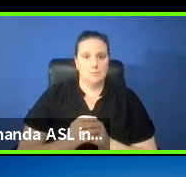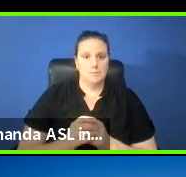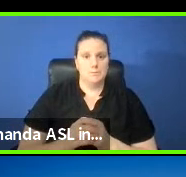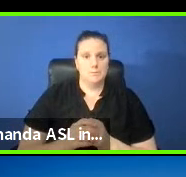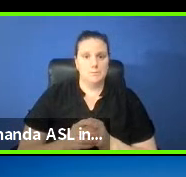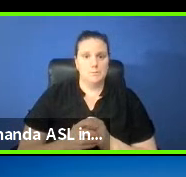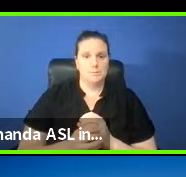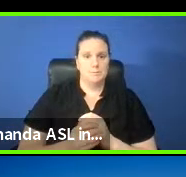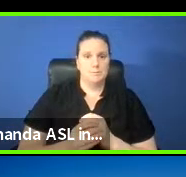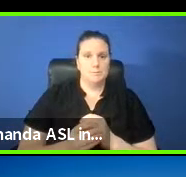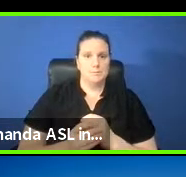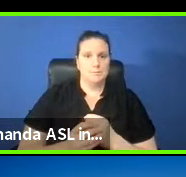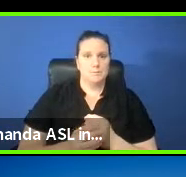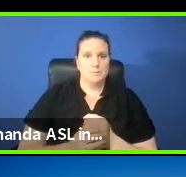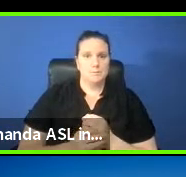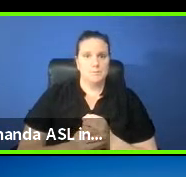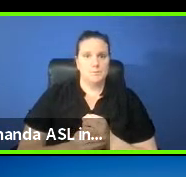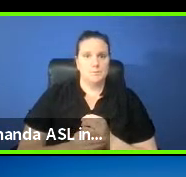Yeah.